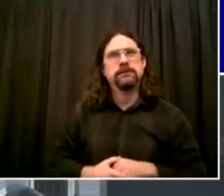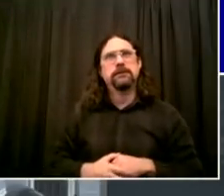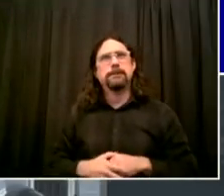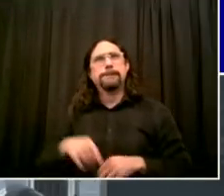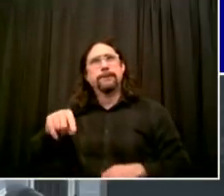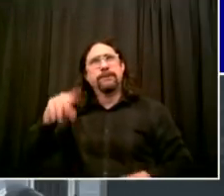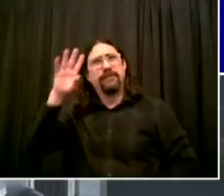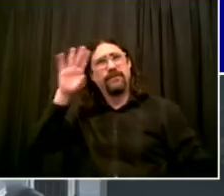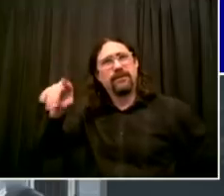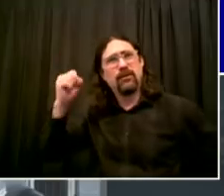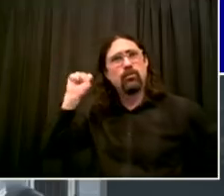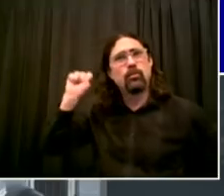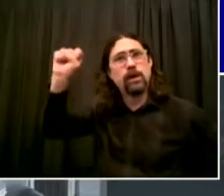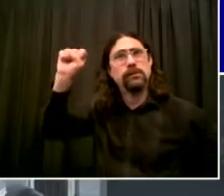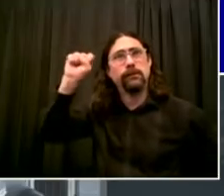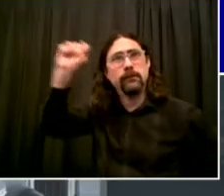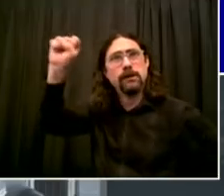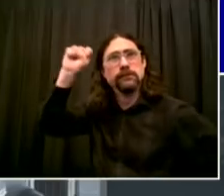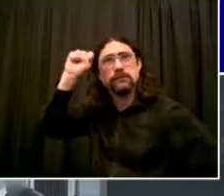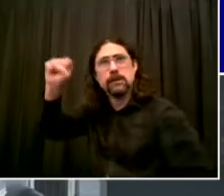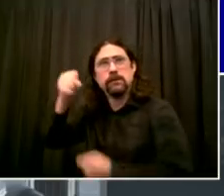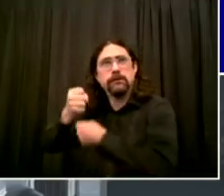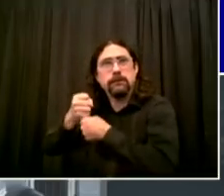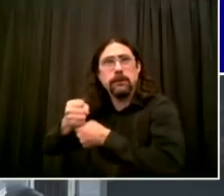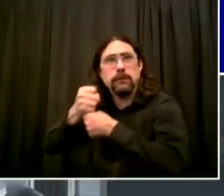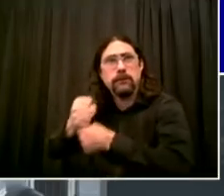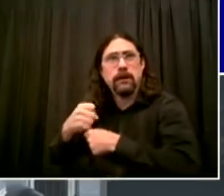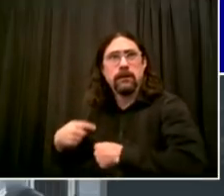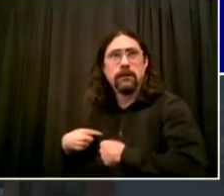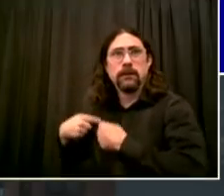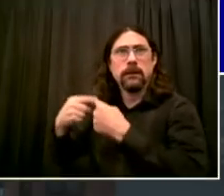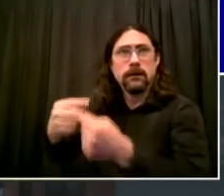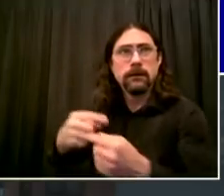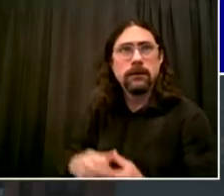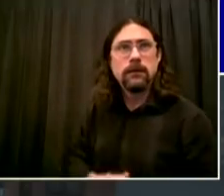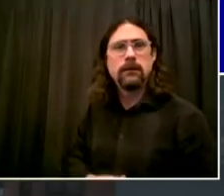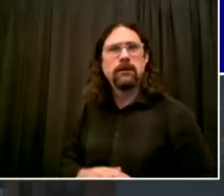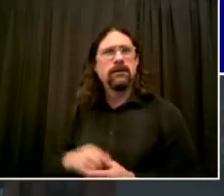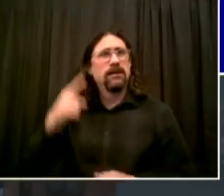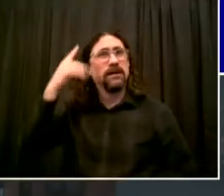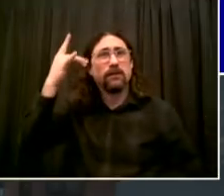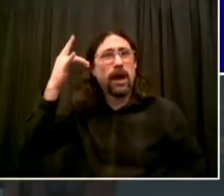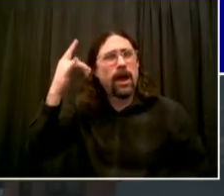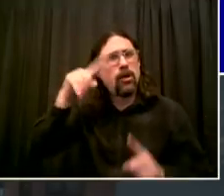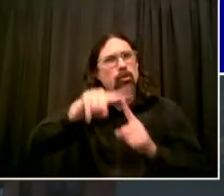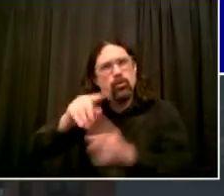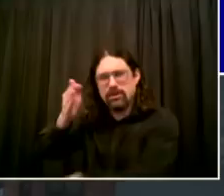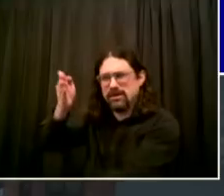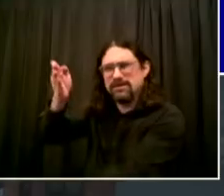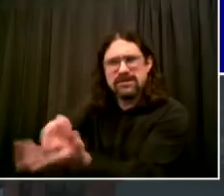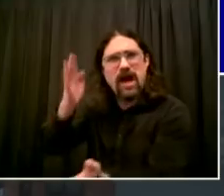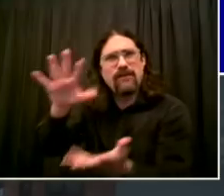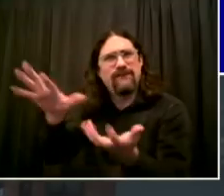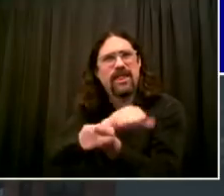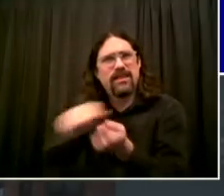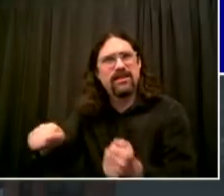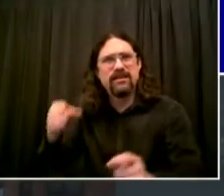That's what I came to understand more and more, a movement that created actual grassroots leadership that could build a future